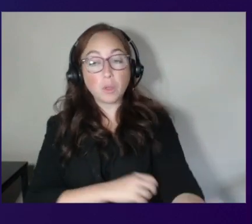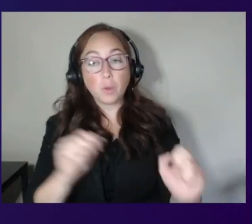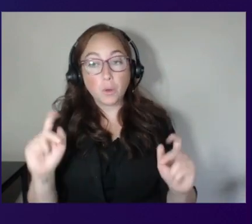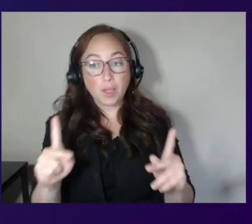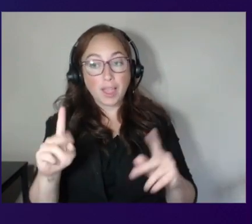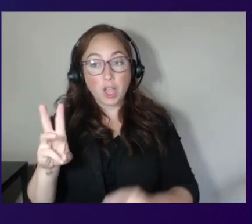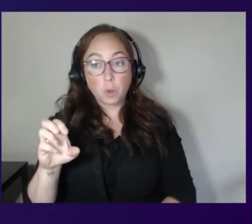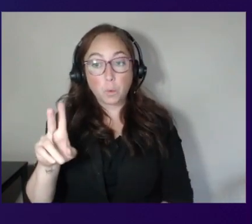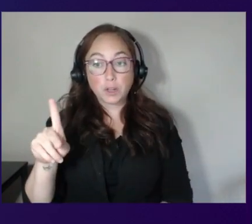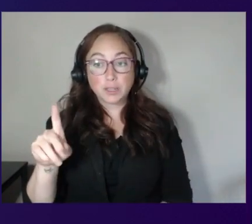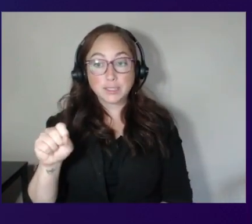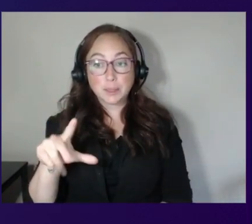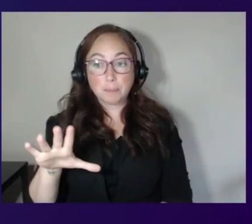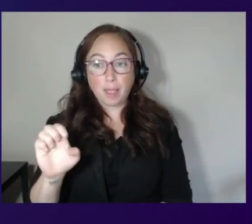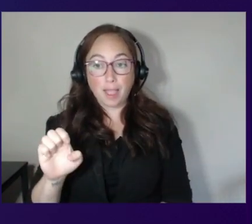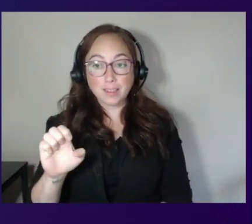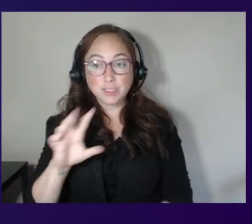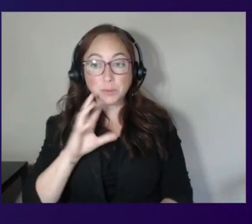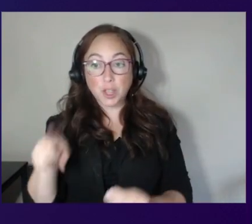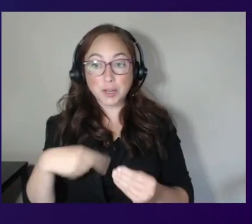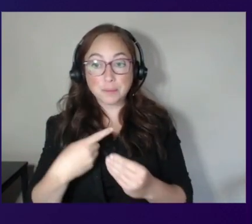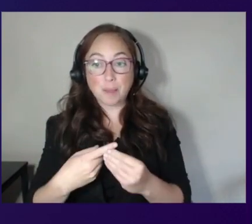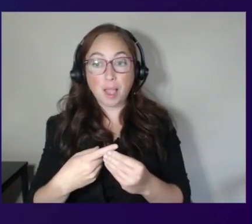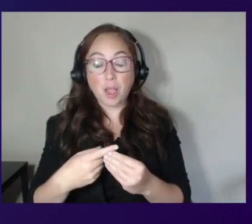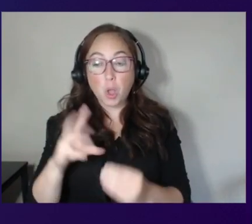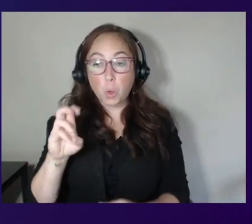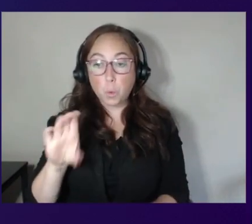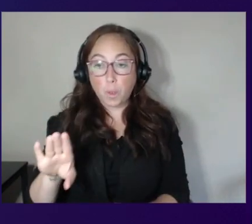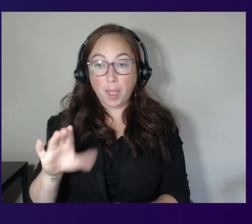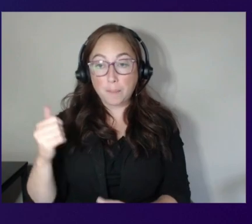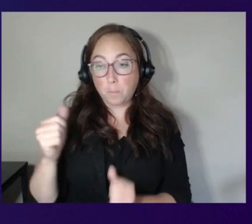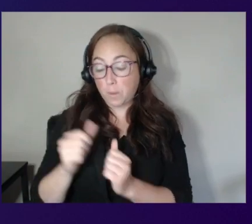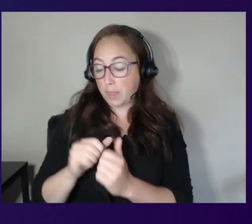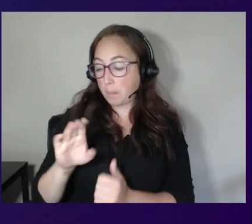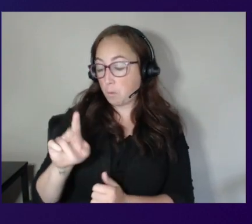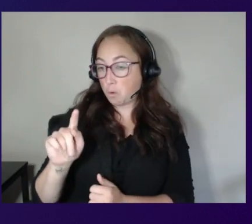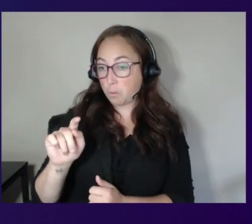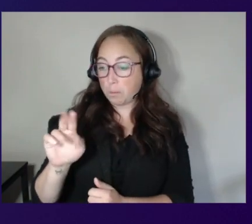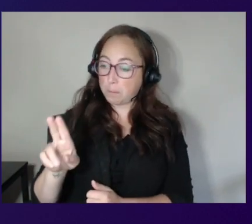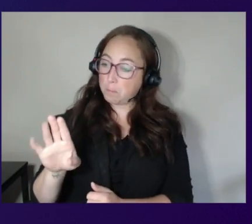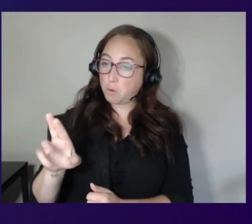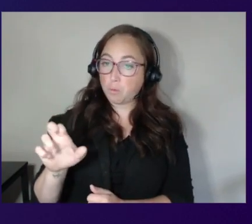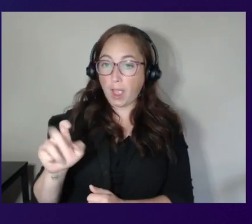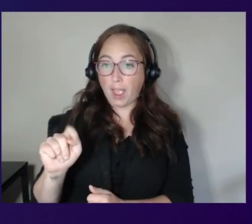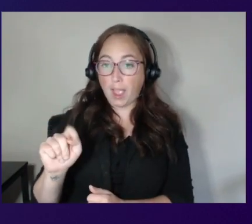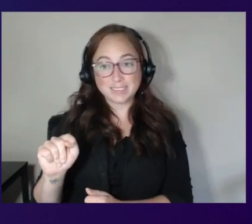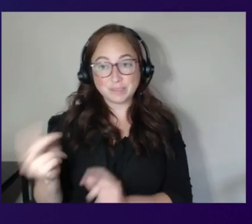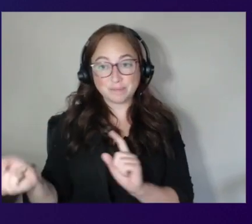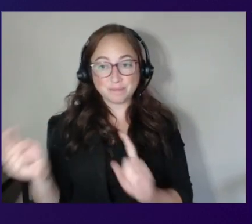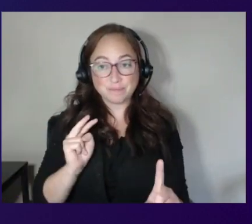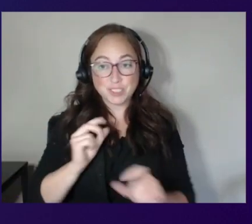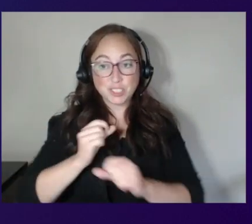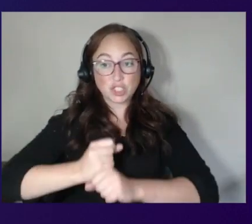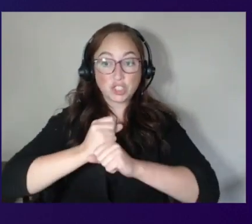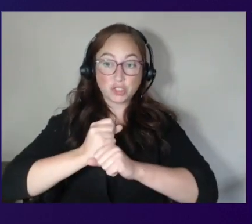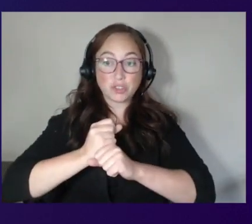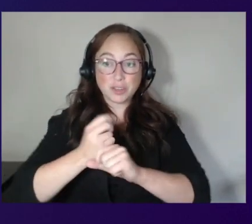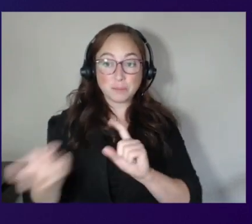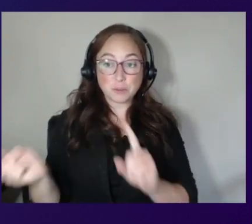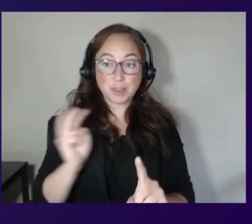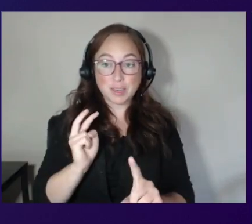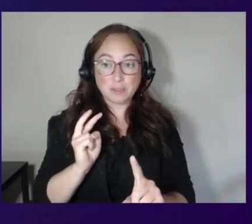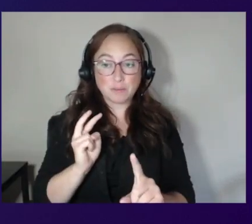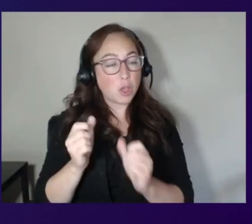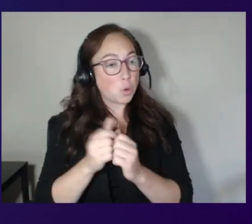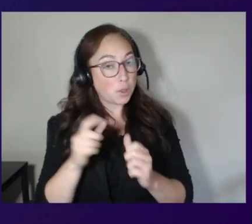a little bit about WorkSpaces Web earlier with Brett. Looked at it from a security perspective, but I think with you, we're